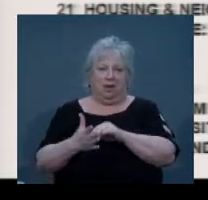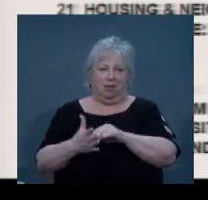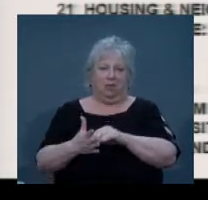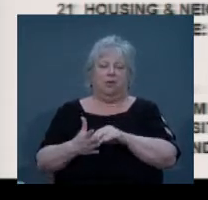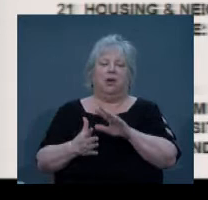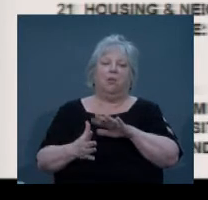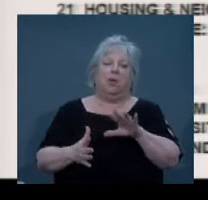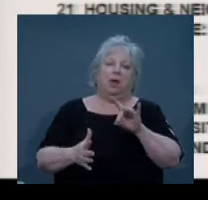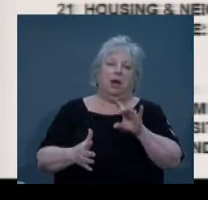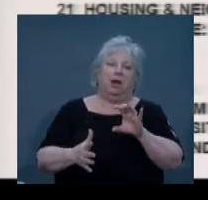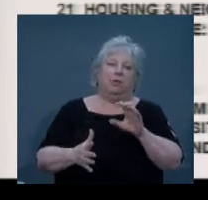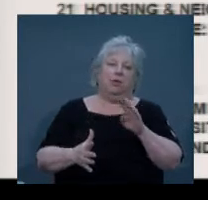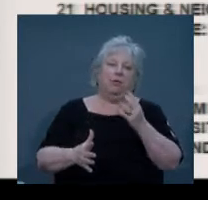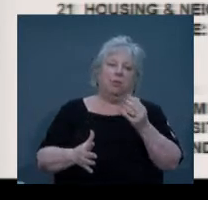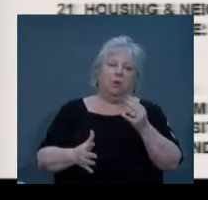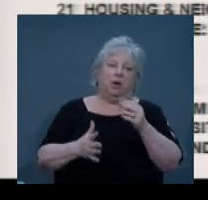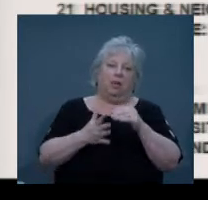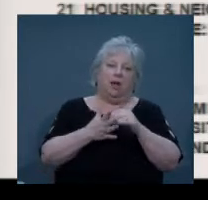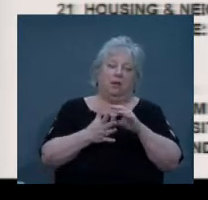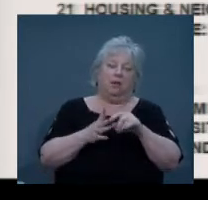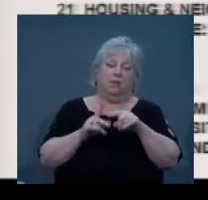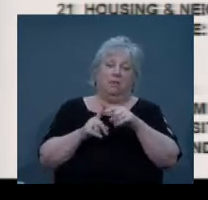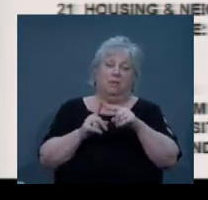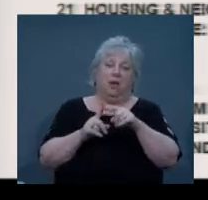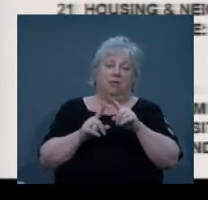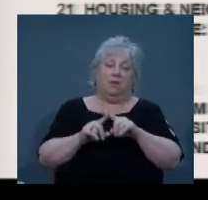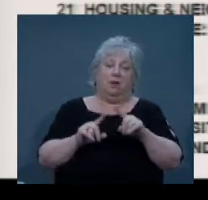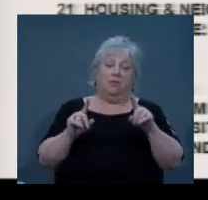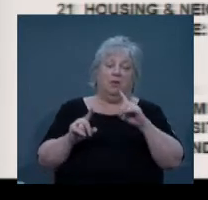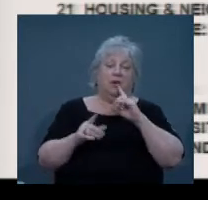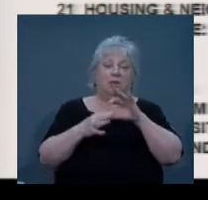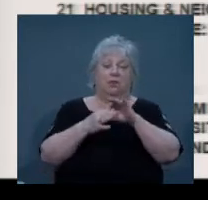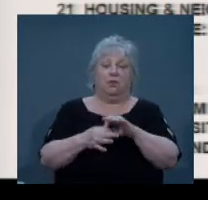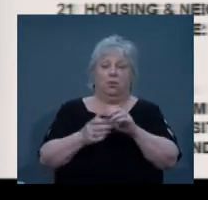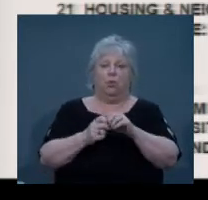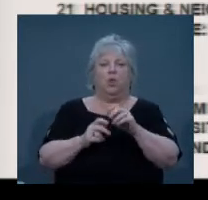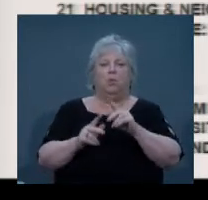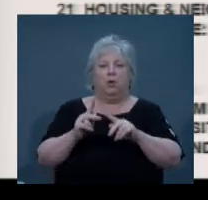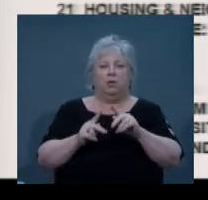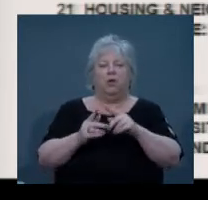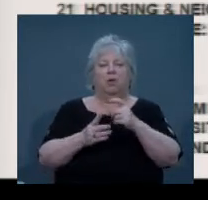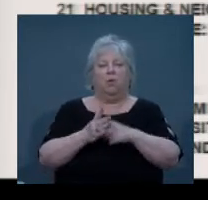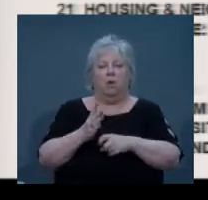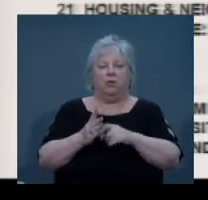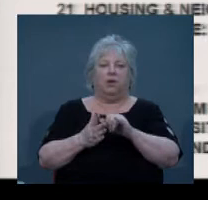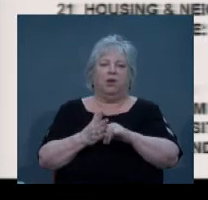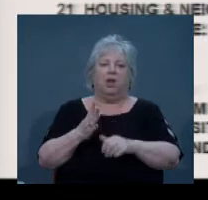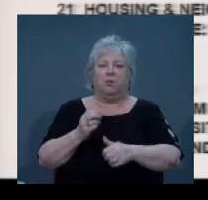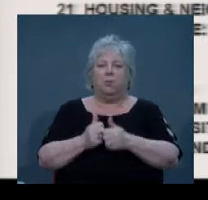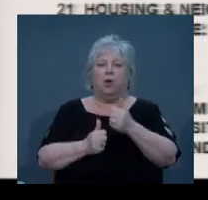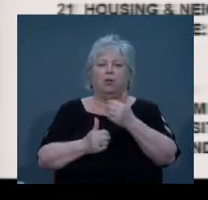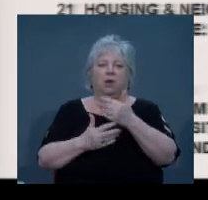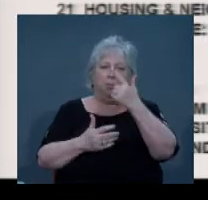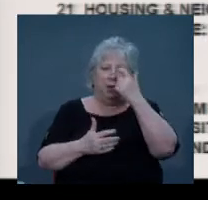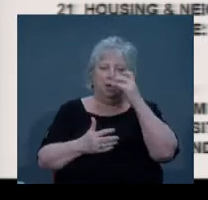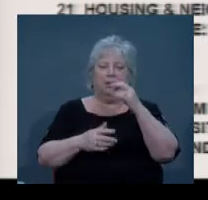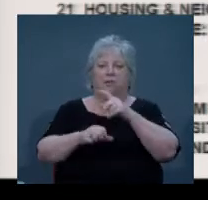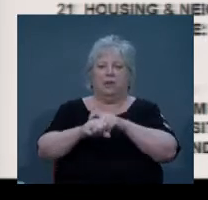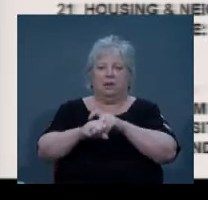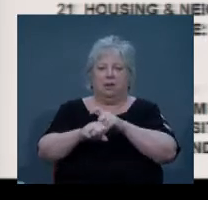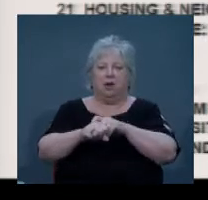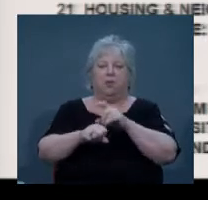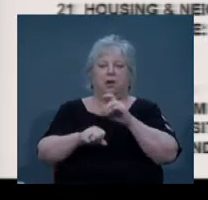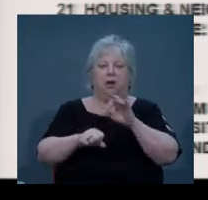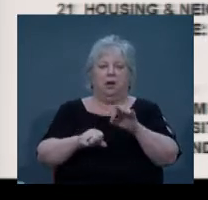About $814,000 of the favorable variance is associated with personnel cost, and that's primarily due to the timing